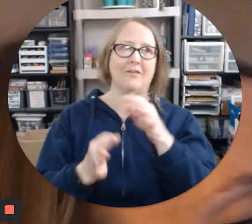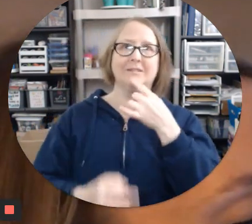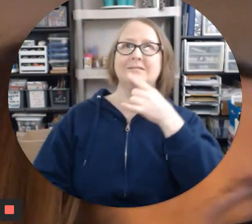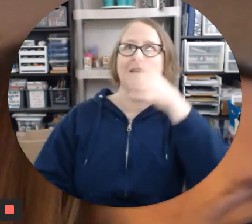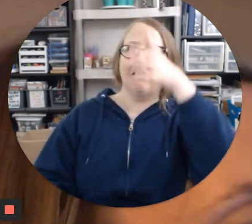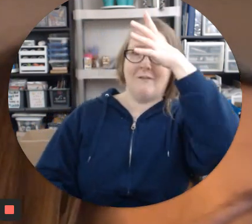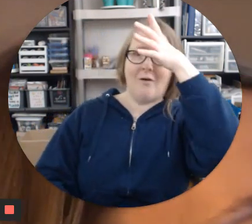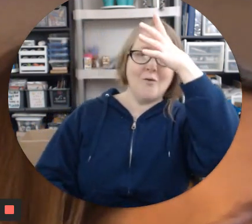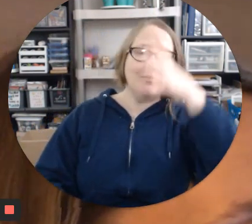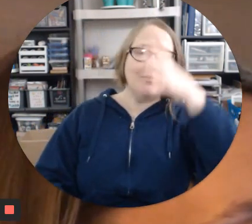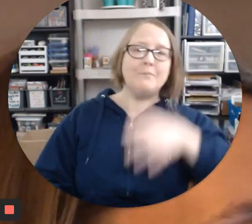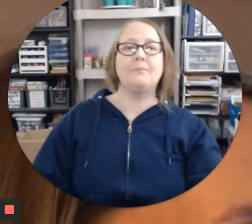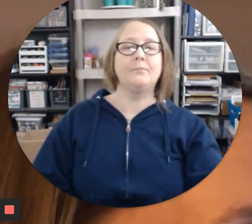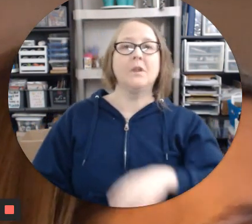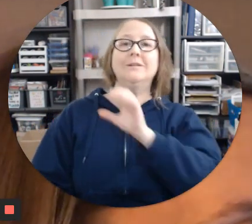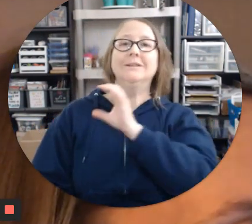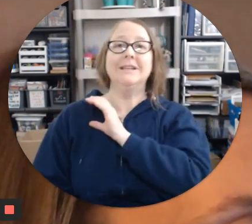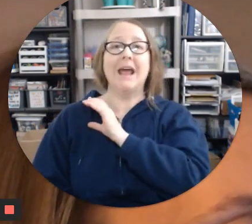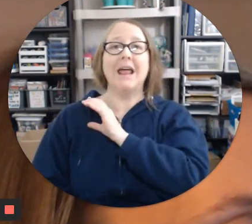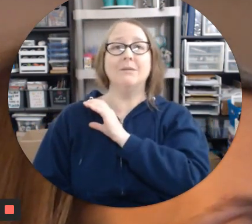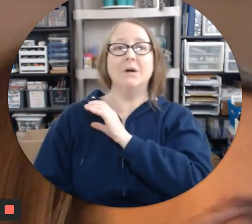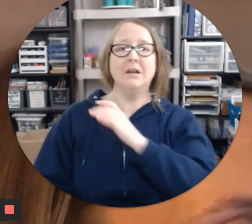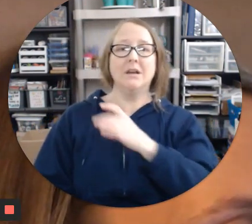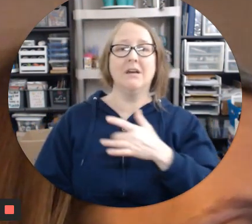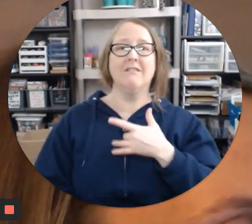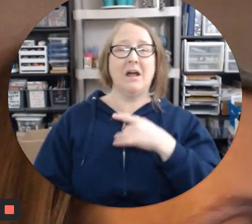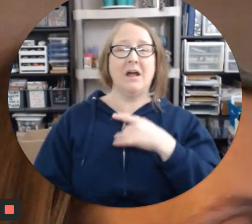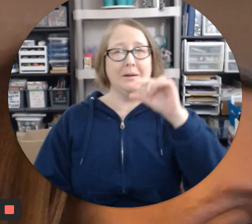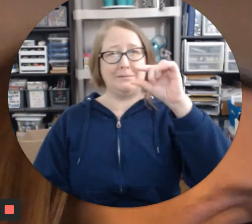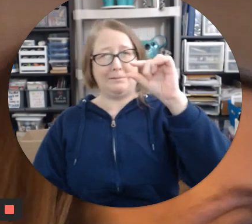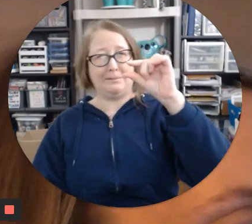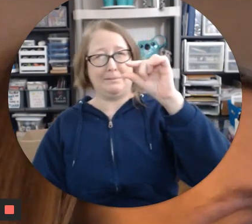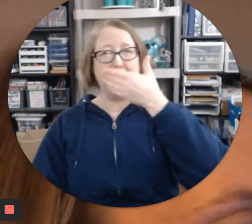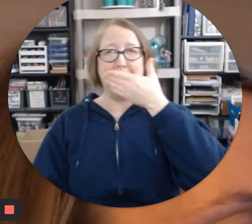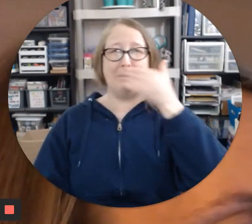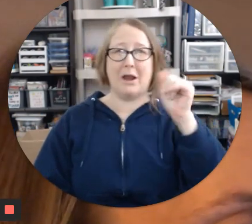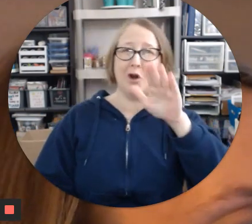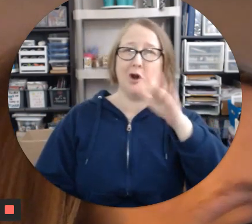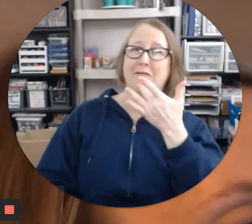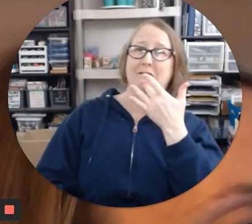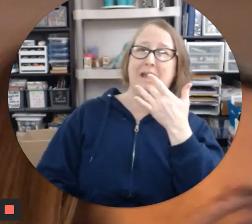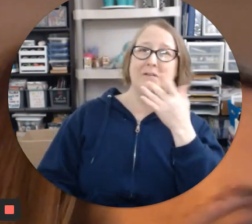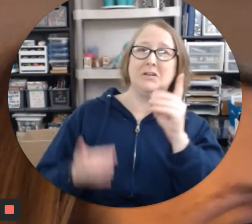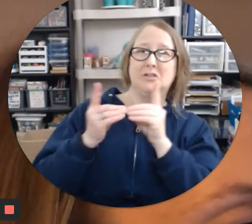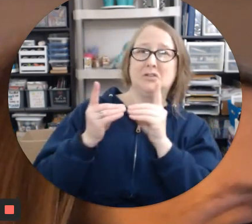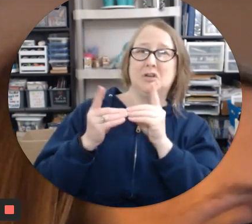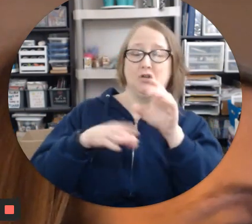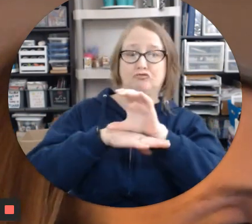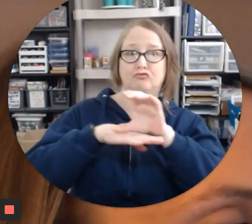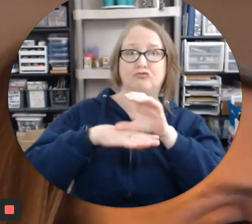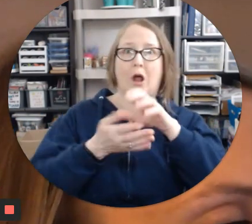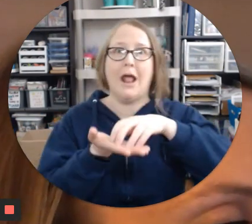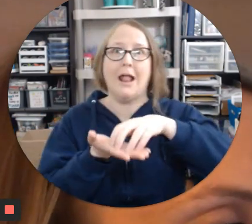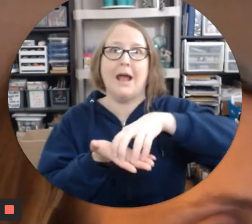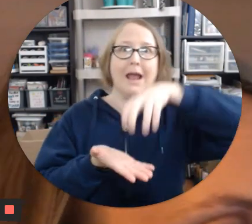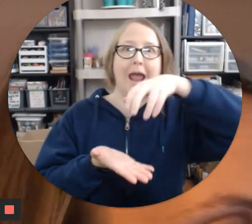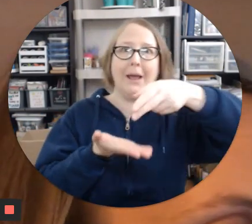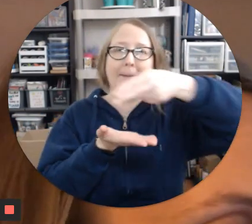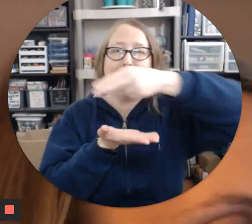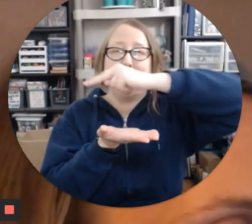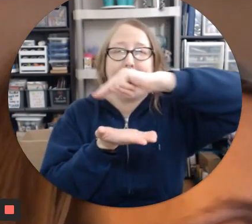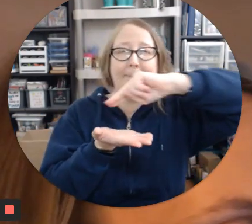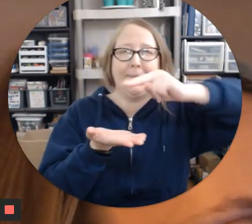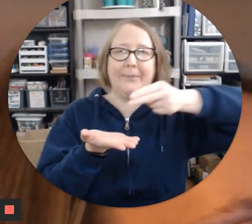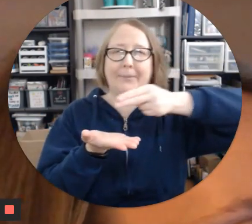father. Chrysanthemum felt a trifle better after her favorite dessert, chocolate cake with buttercream